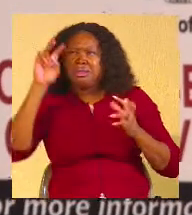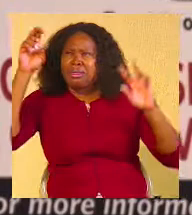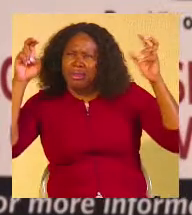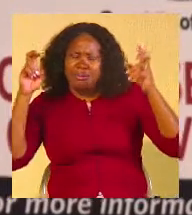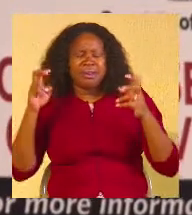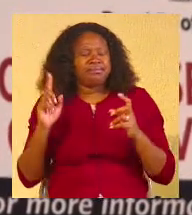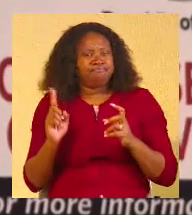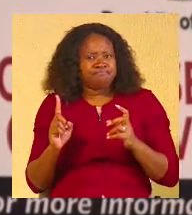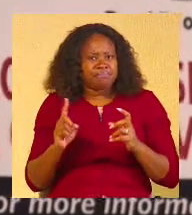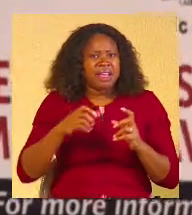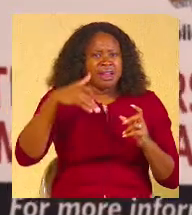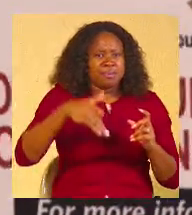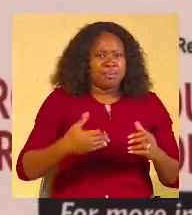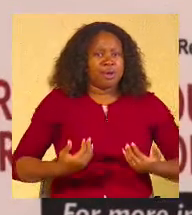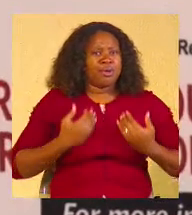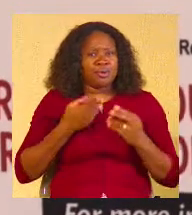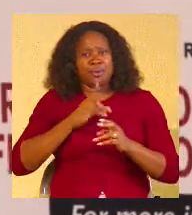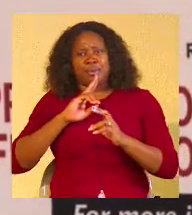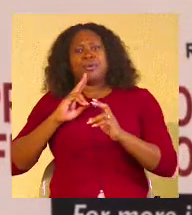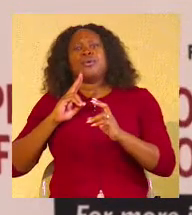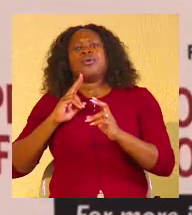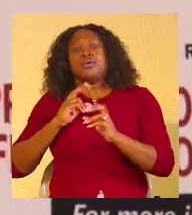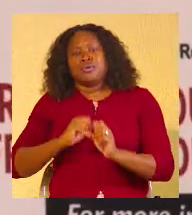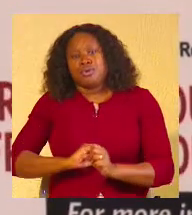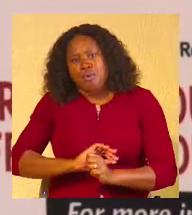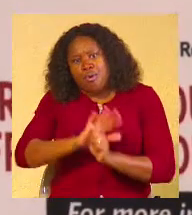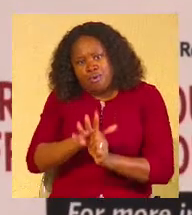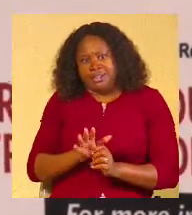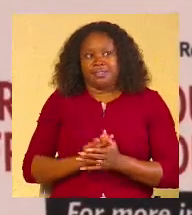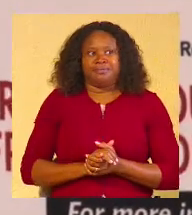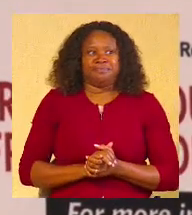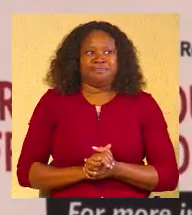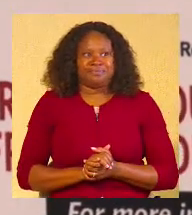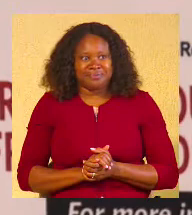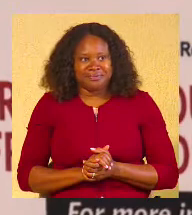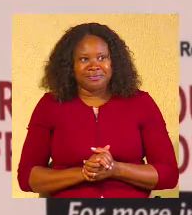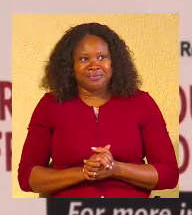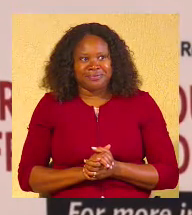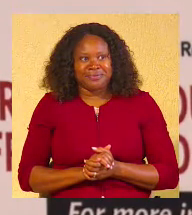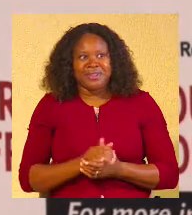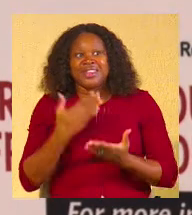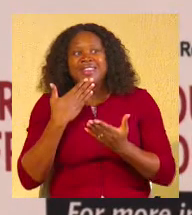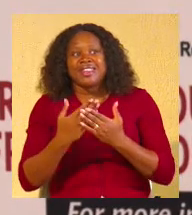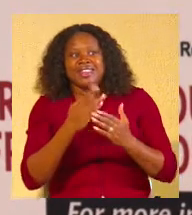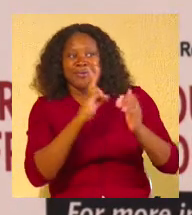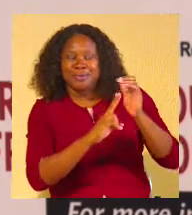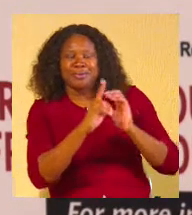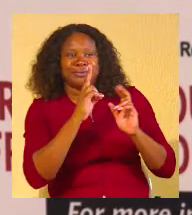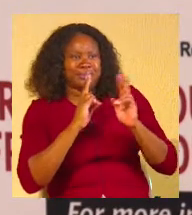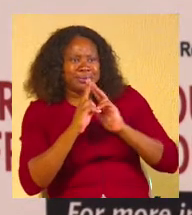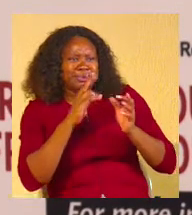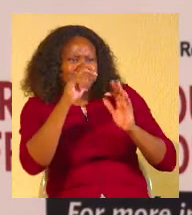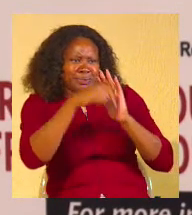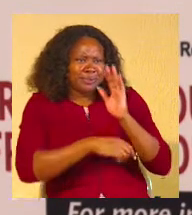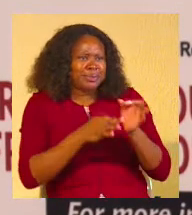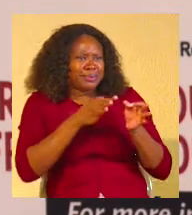theme Namibian Youth Response to COVID-19. I would also like to thank our panelists for unpacking